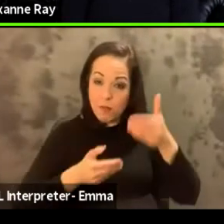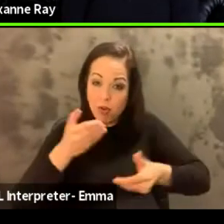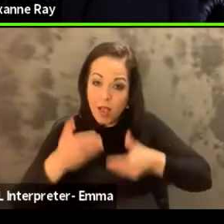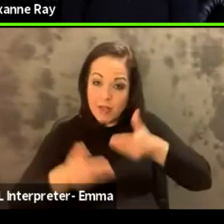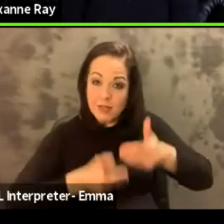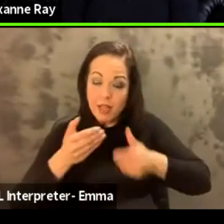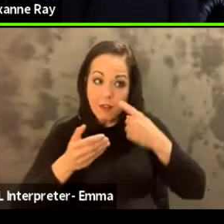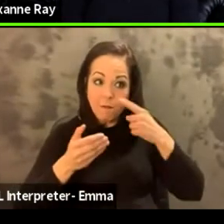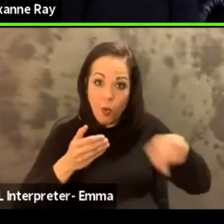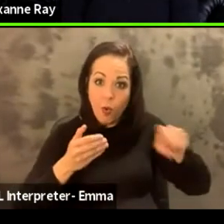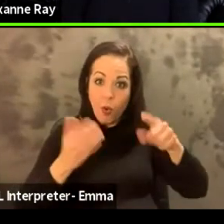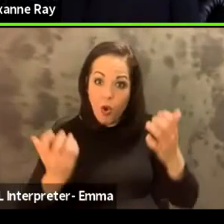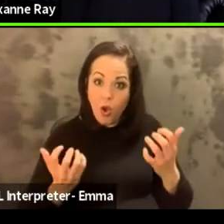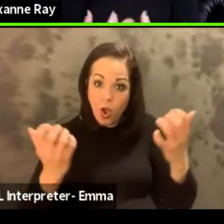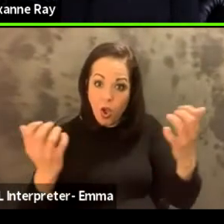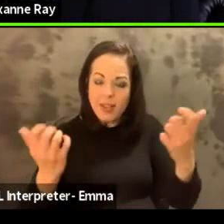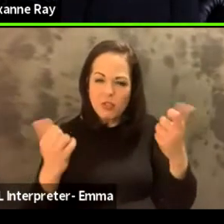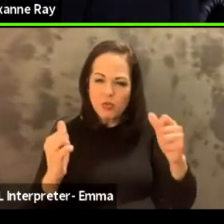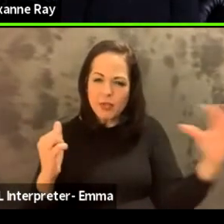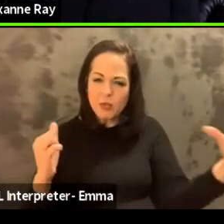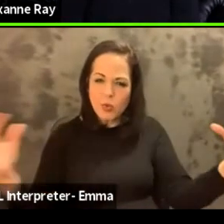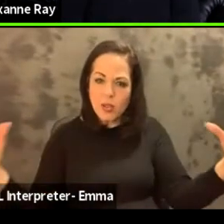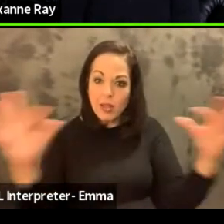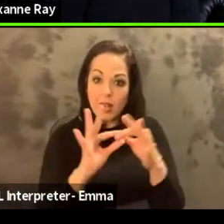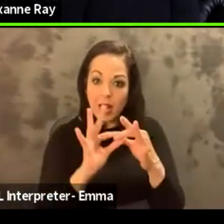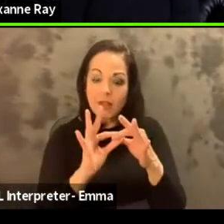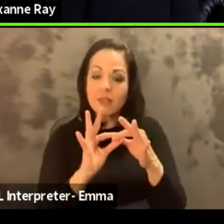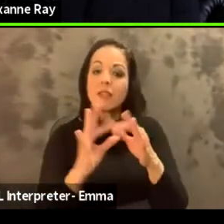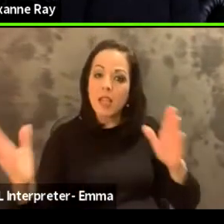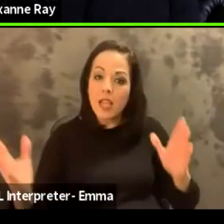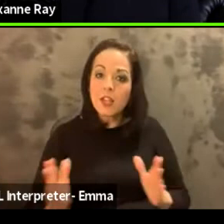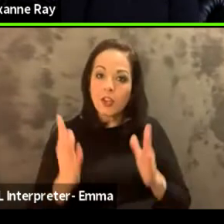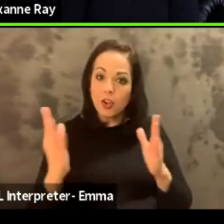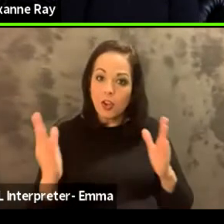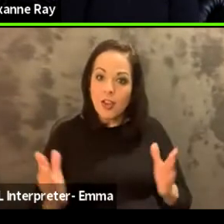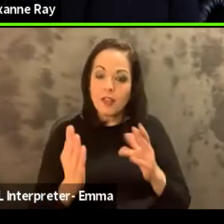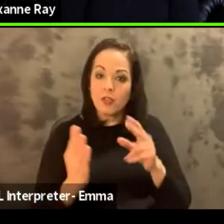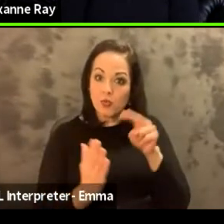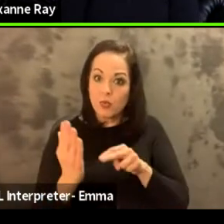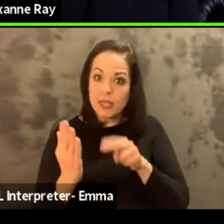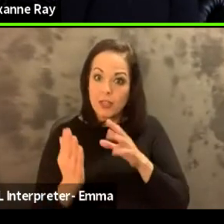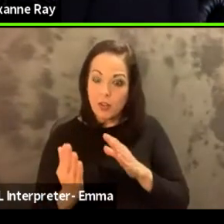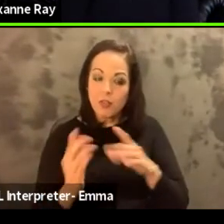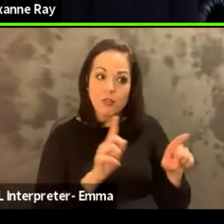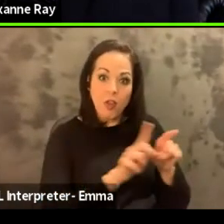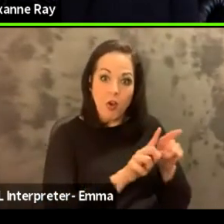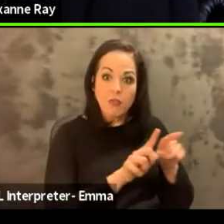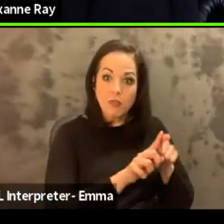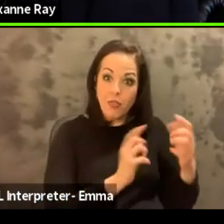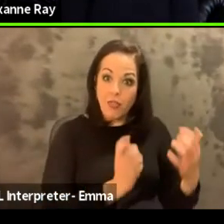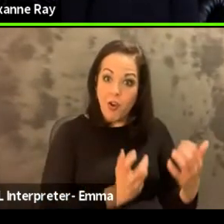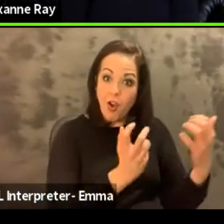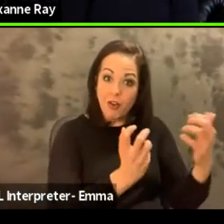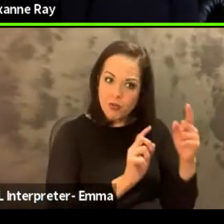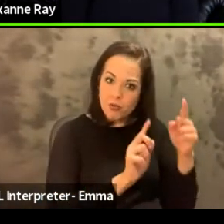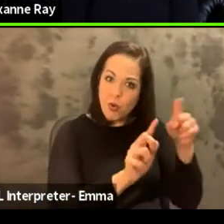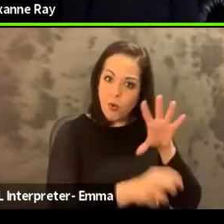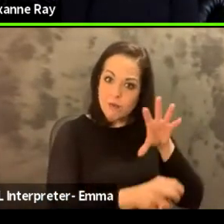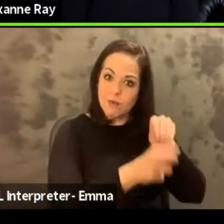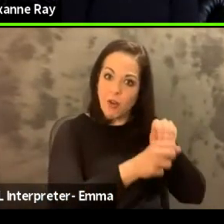really trying to make that connection and encourage readers and audiences to go partake of the art